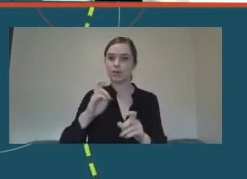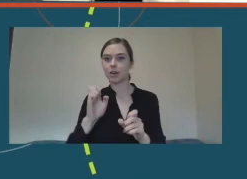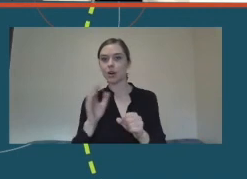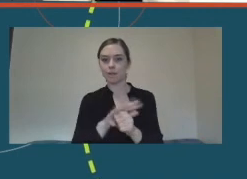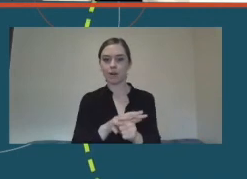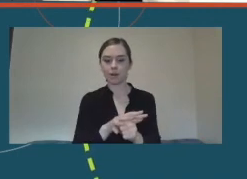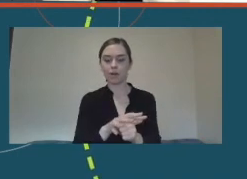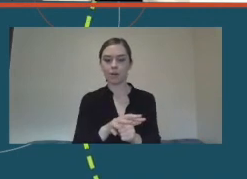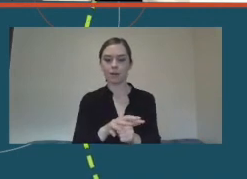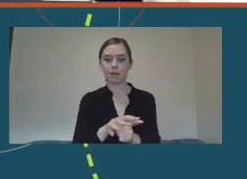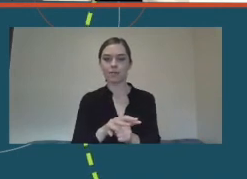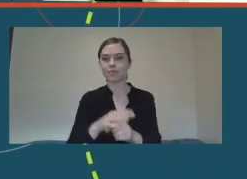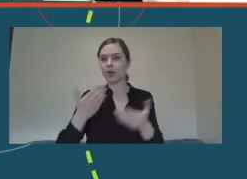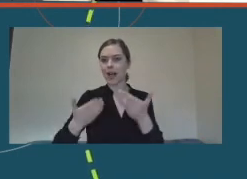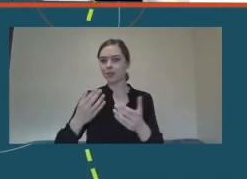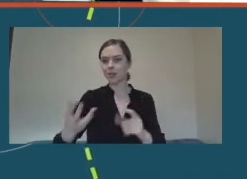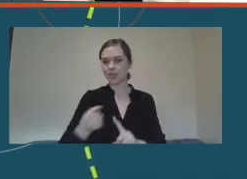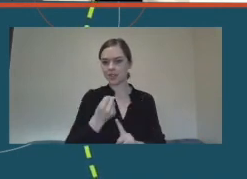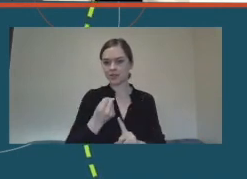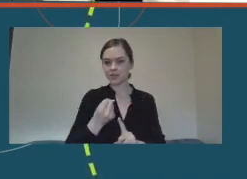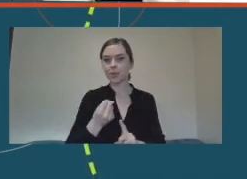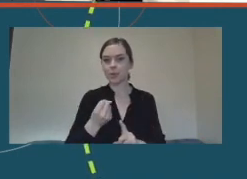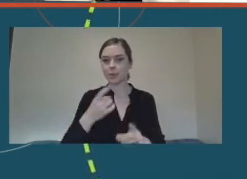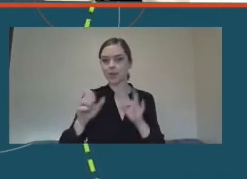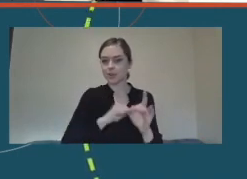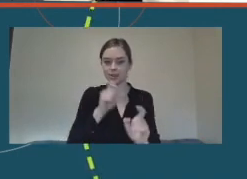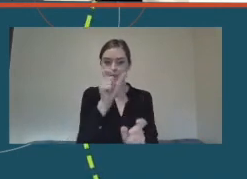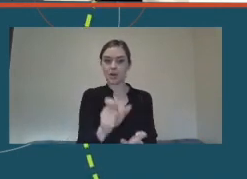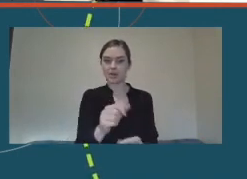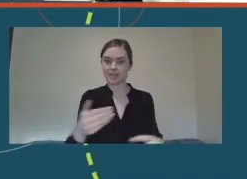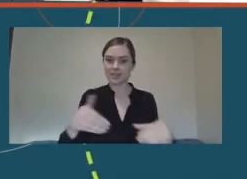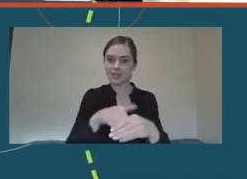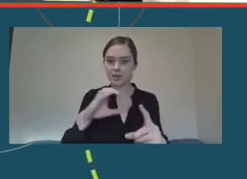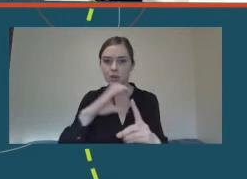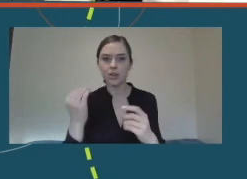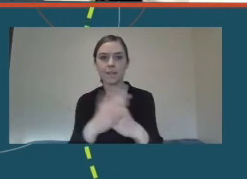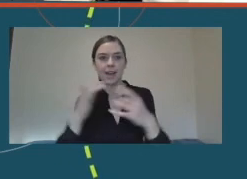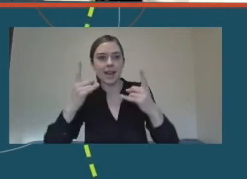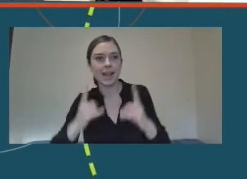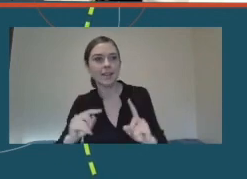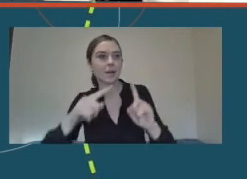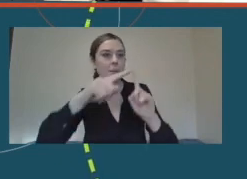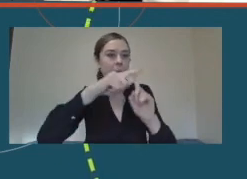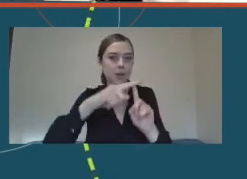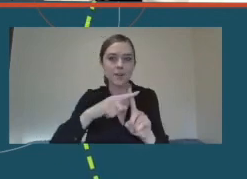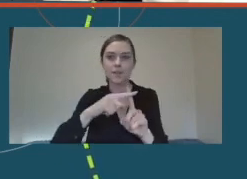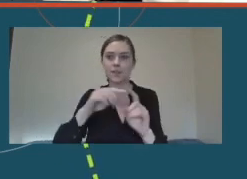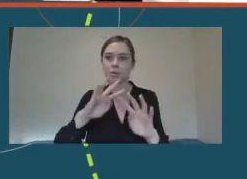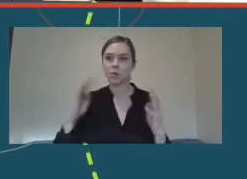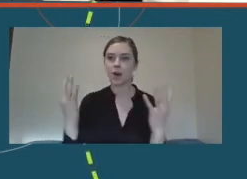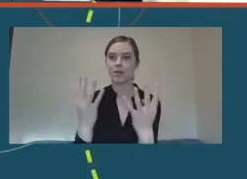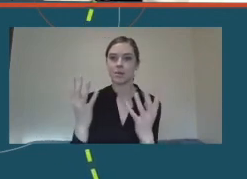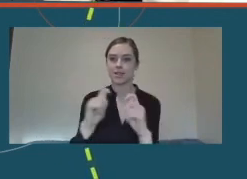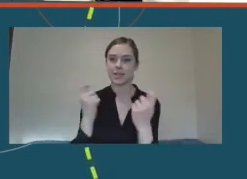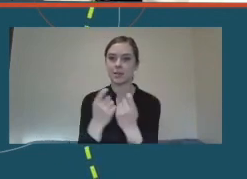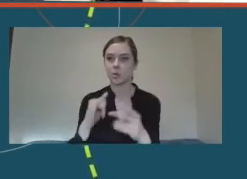the individual in a culture of health, wellness, and optimism, surrounded by a highly qualified staff and